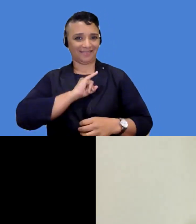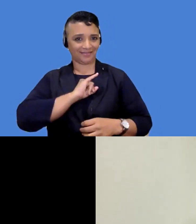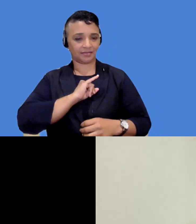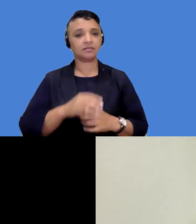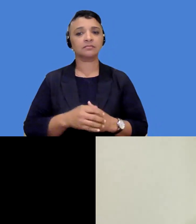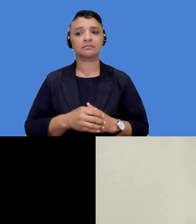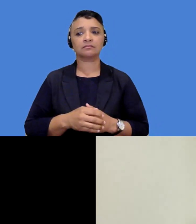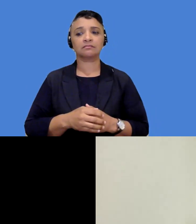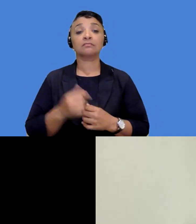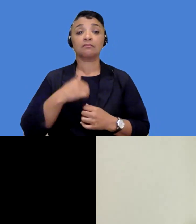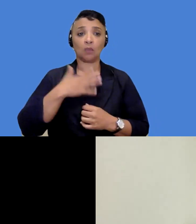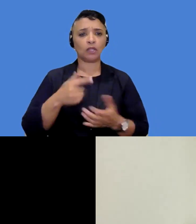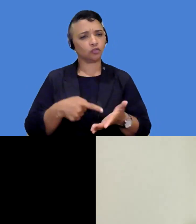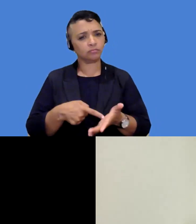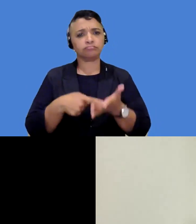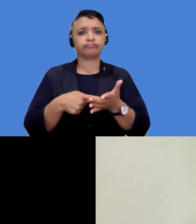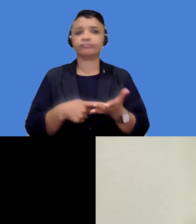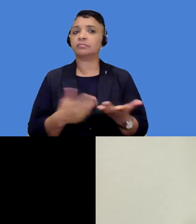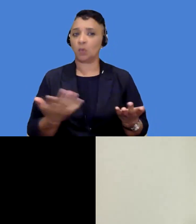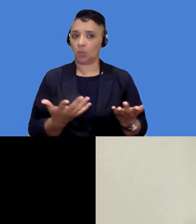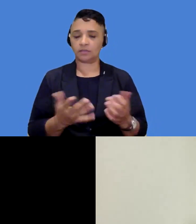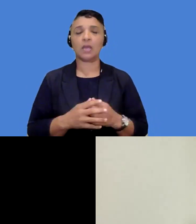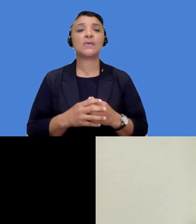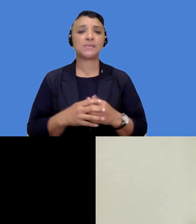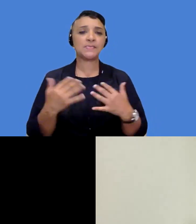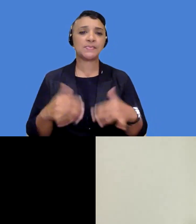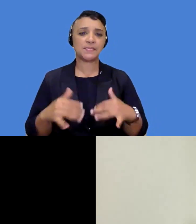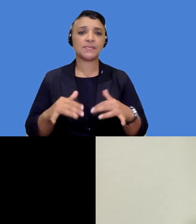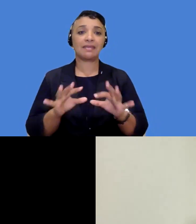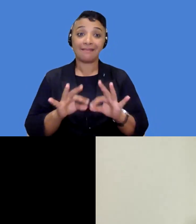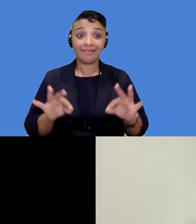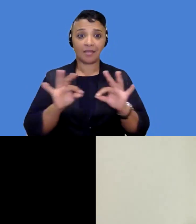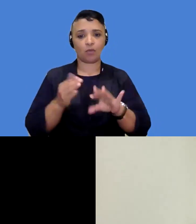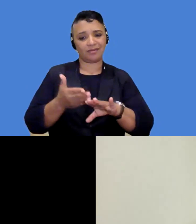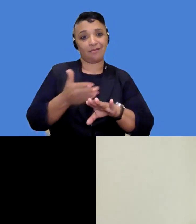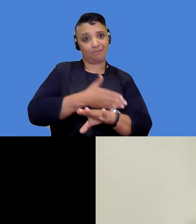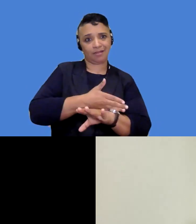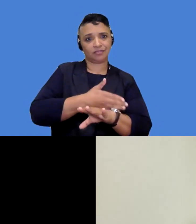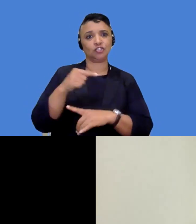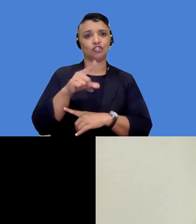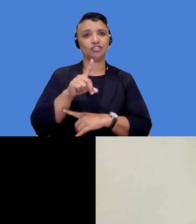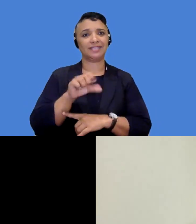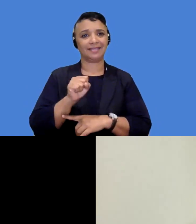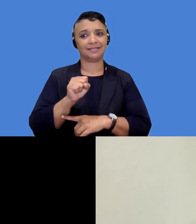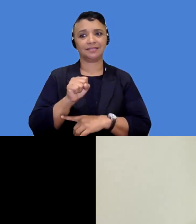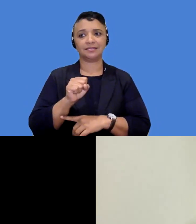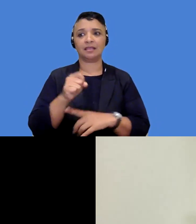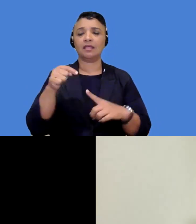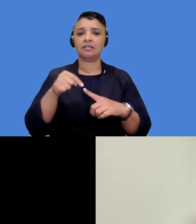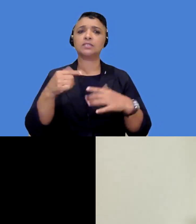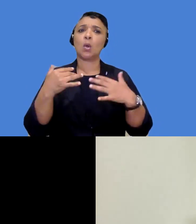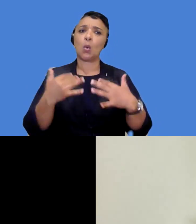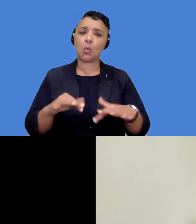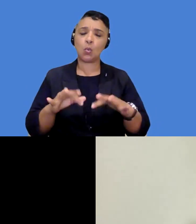reiterate and re-emphasize about the past Global Disability Summit, which has really prioritized